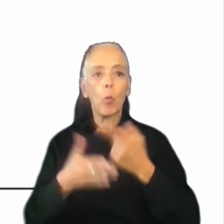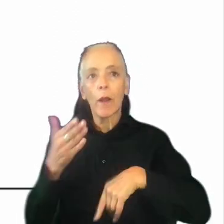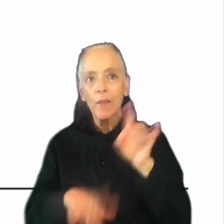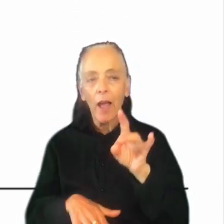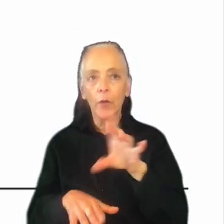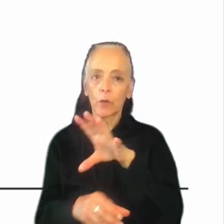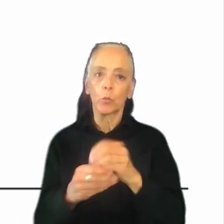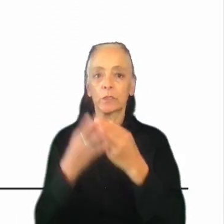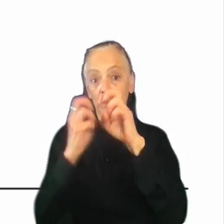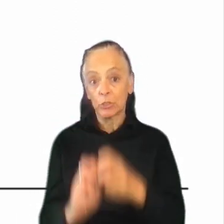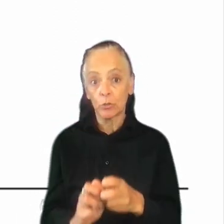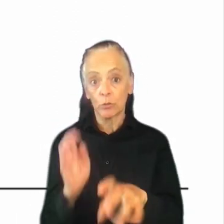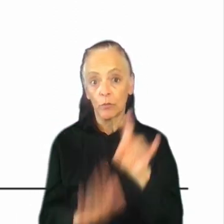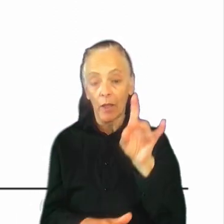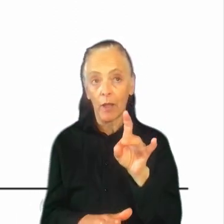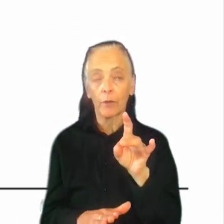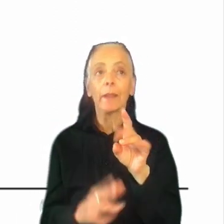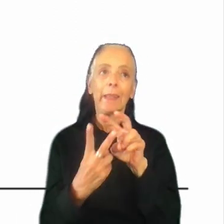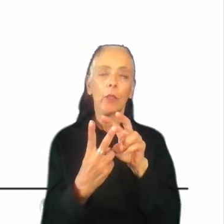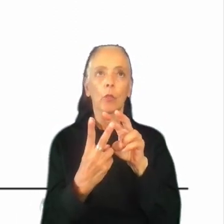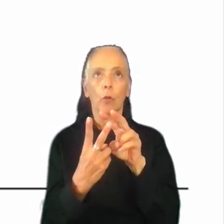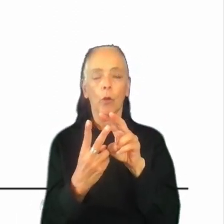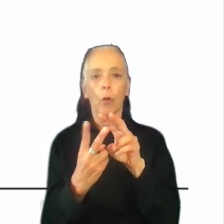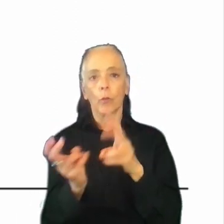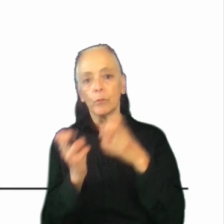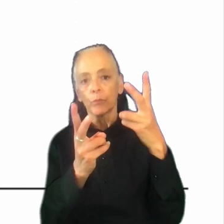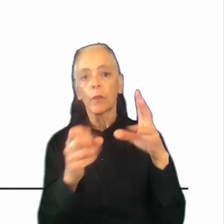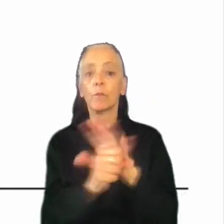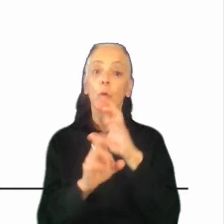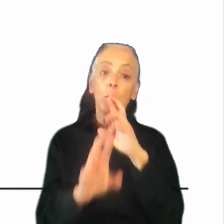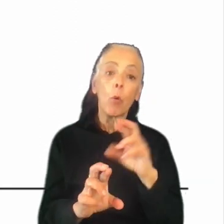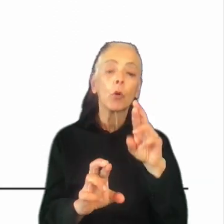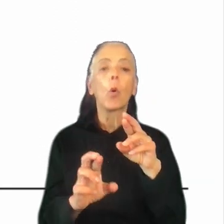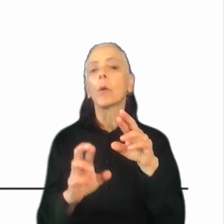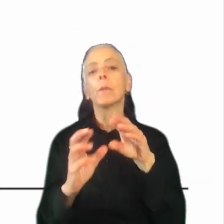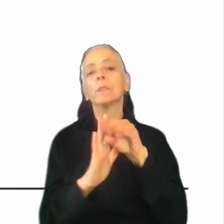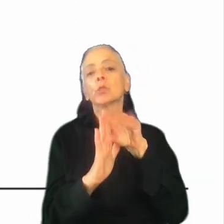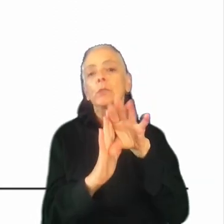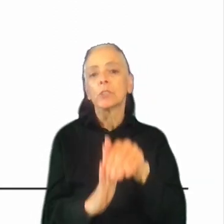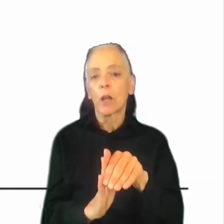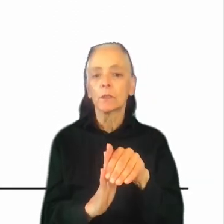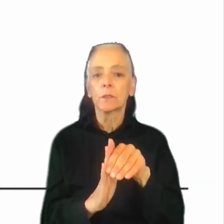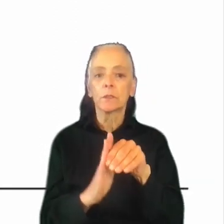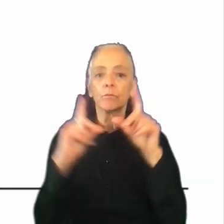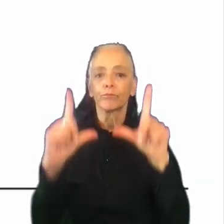include some of those issues that you found either by including the full report or some screenshots of parts of the report